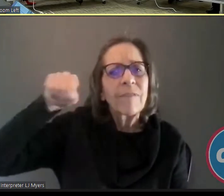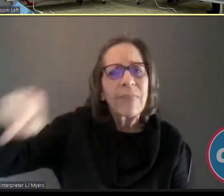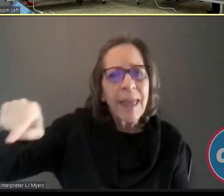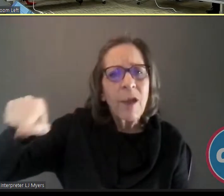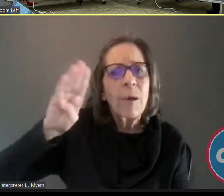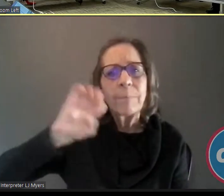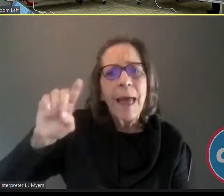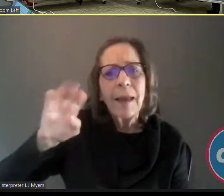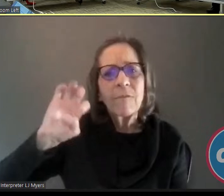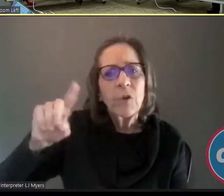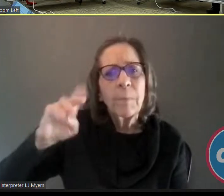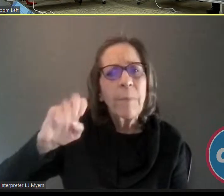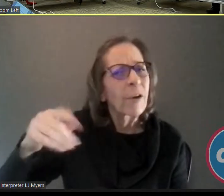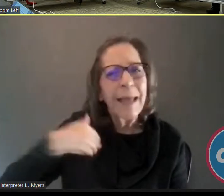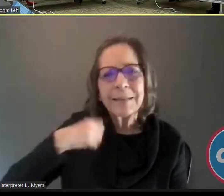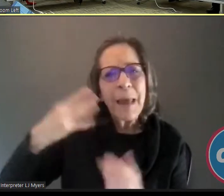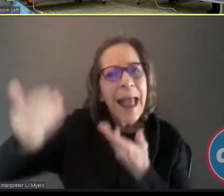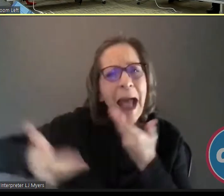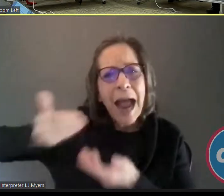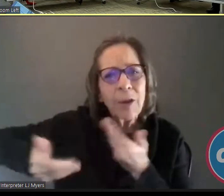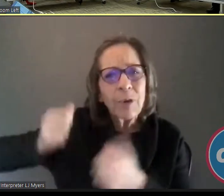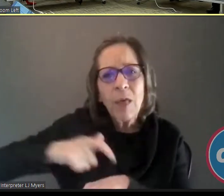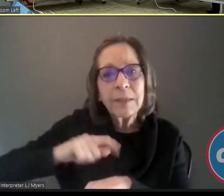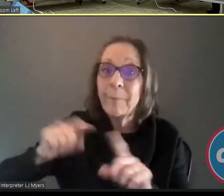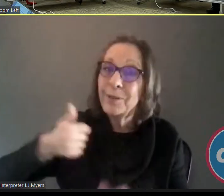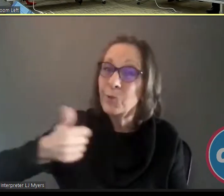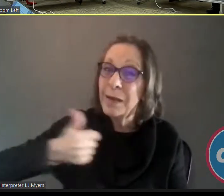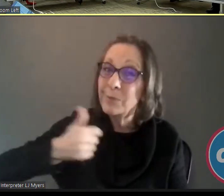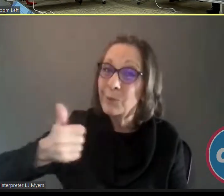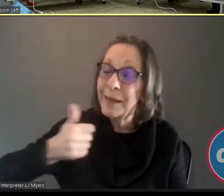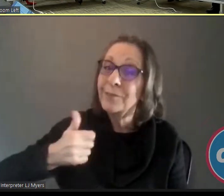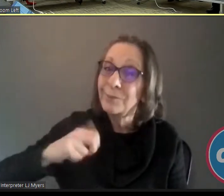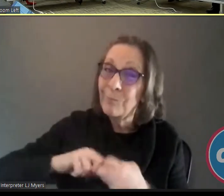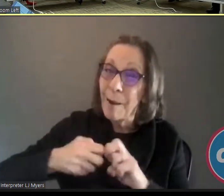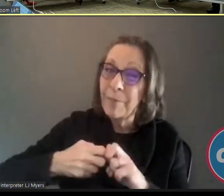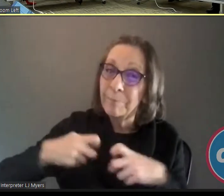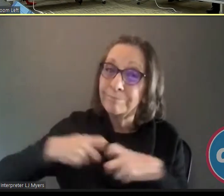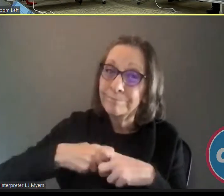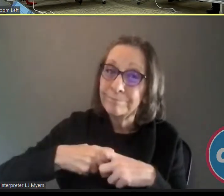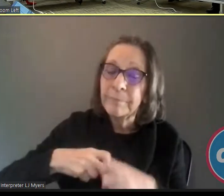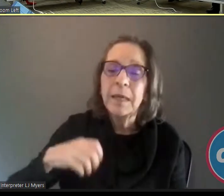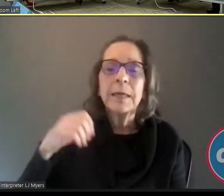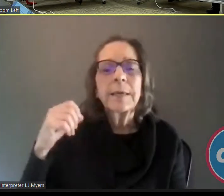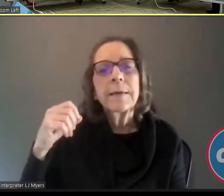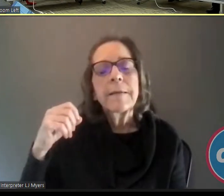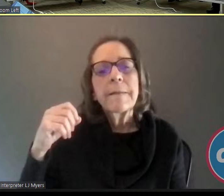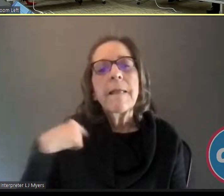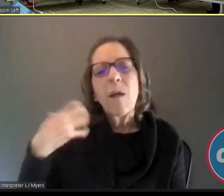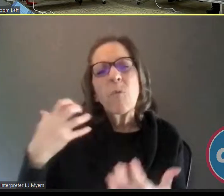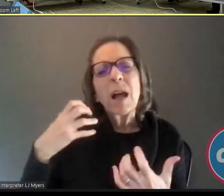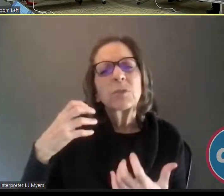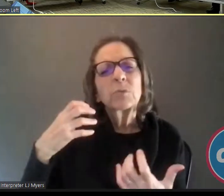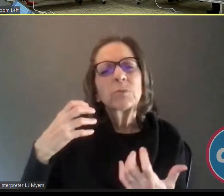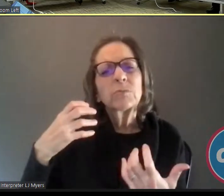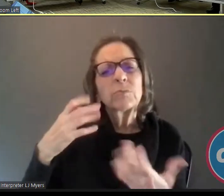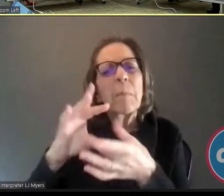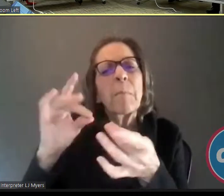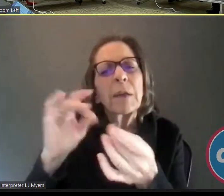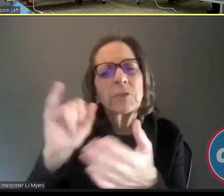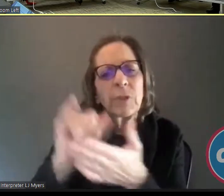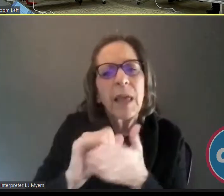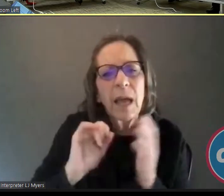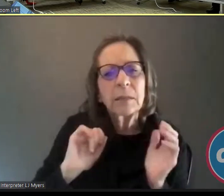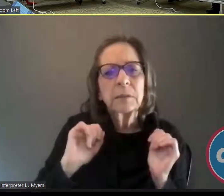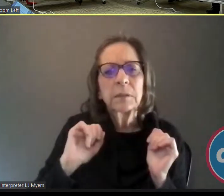always hiring, right? But transportation is a problem. So I just wanted to put that out